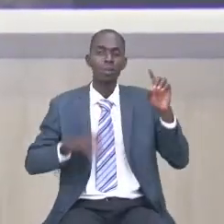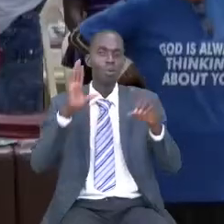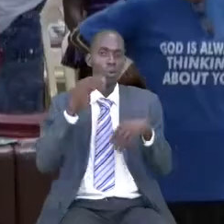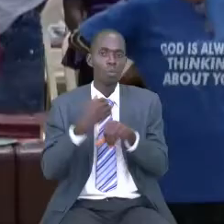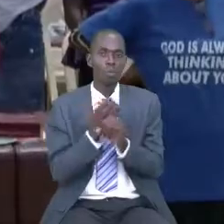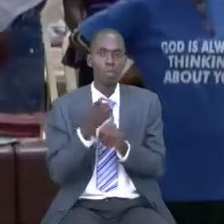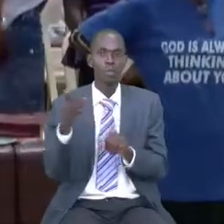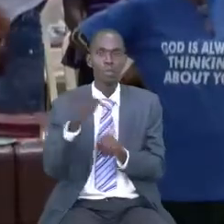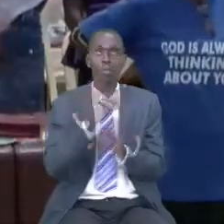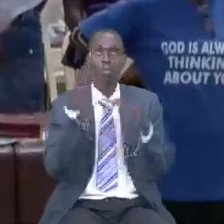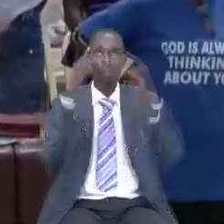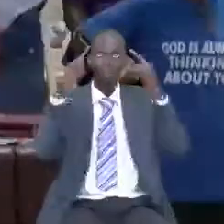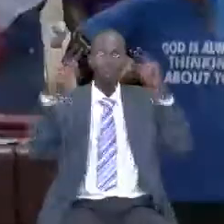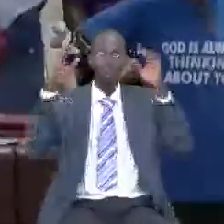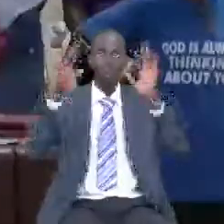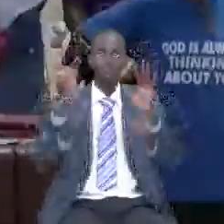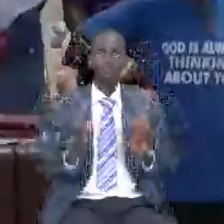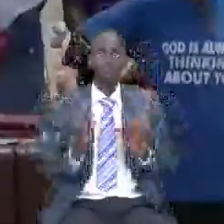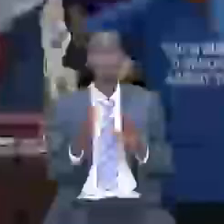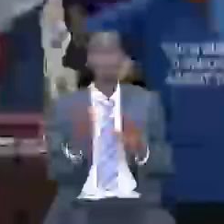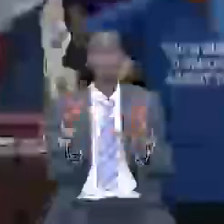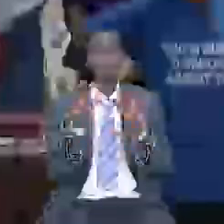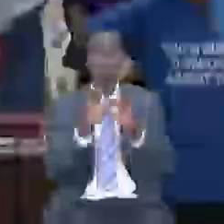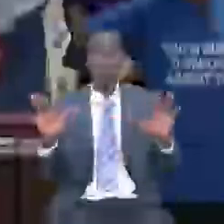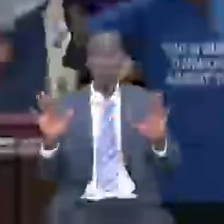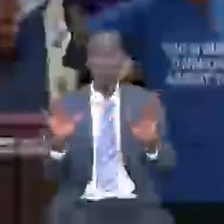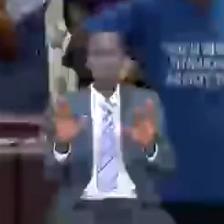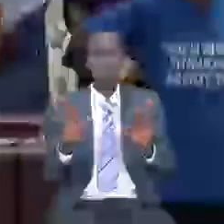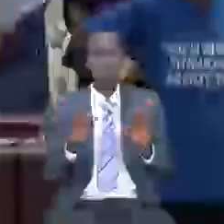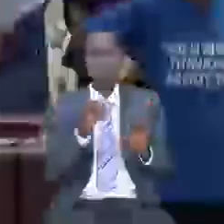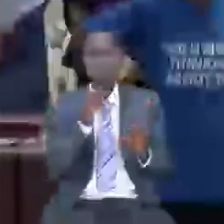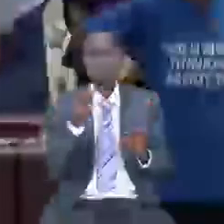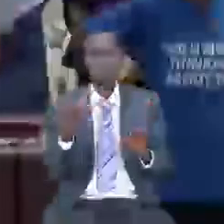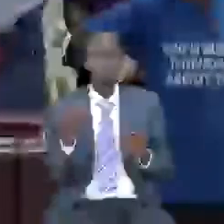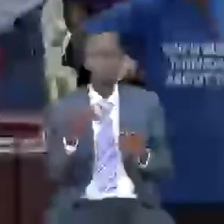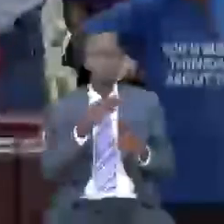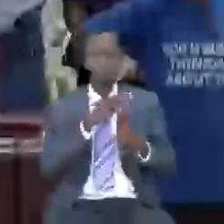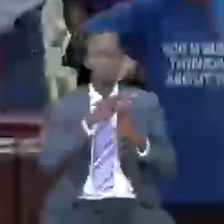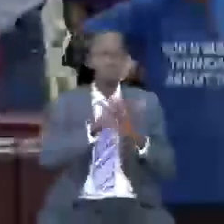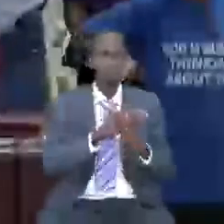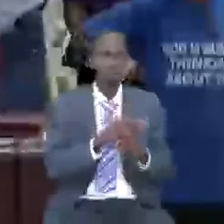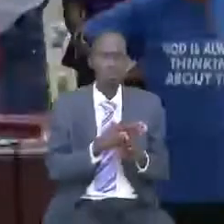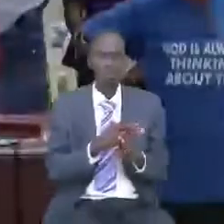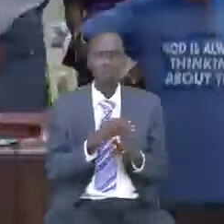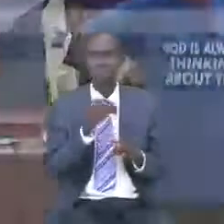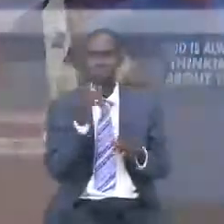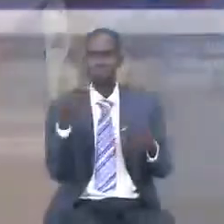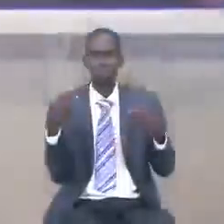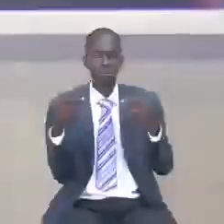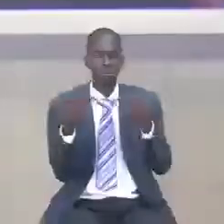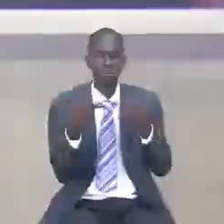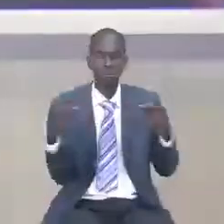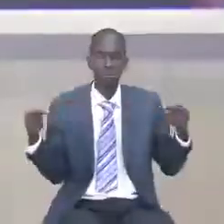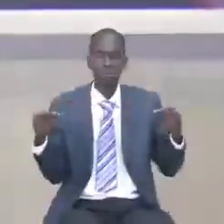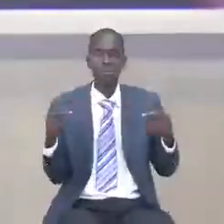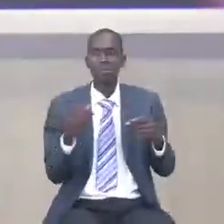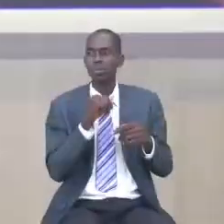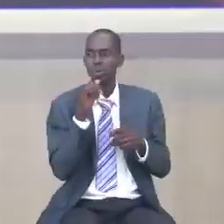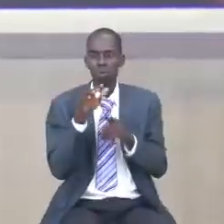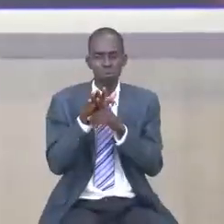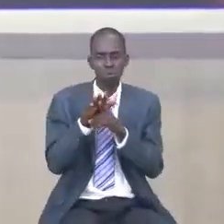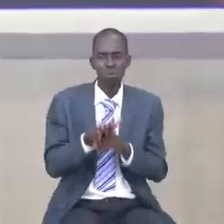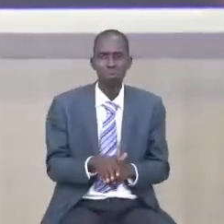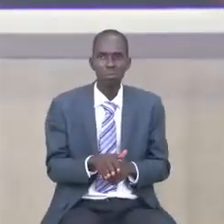Amen. Nothing, no stumbling block, no opposition, no pressure,